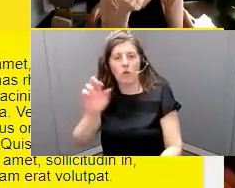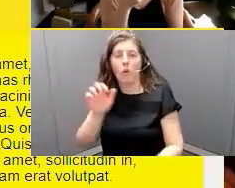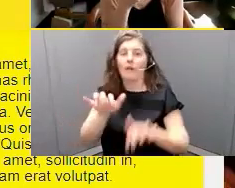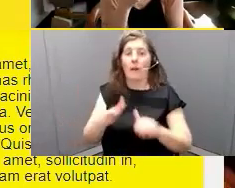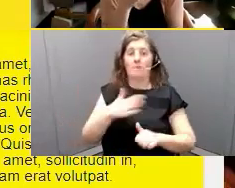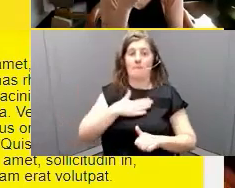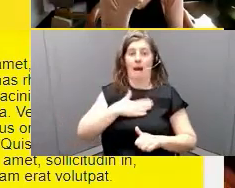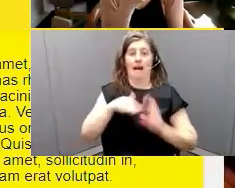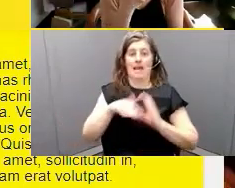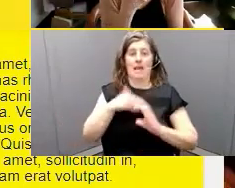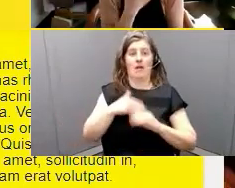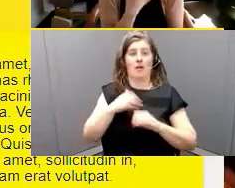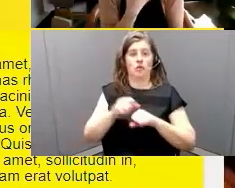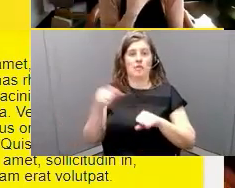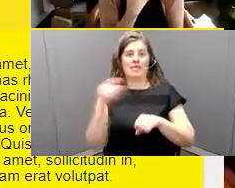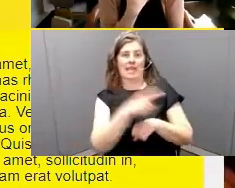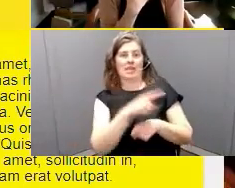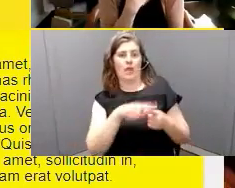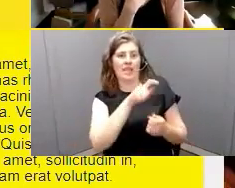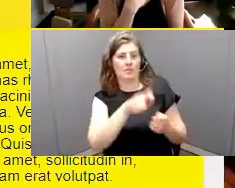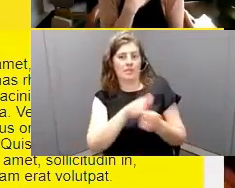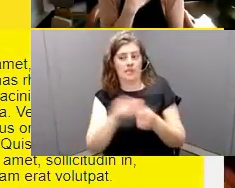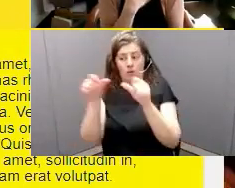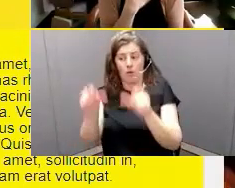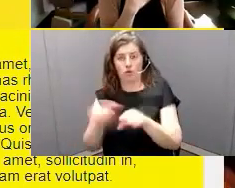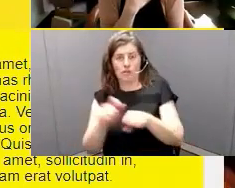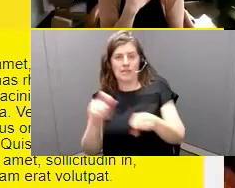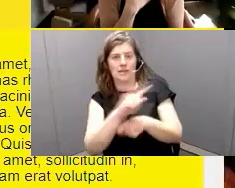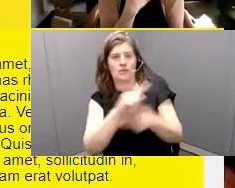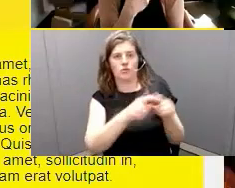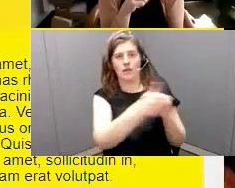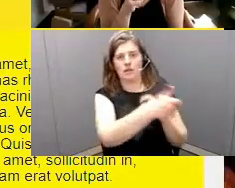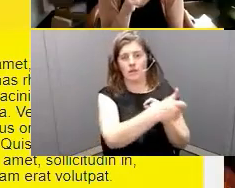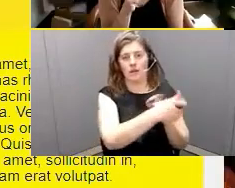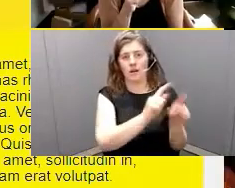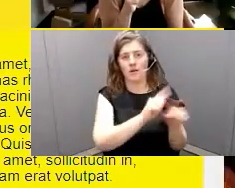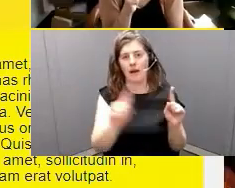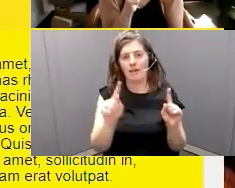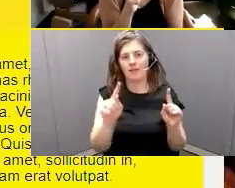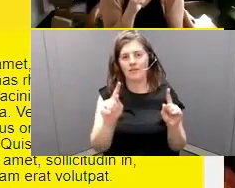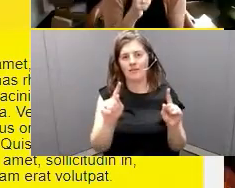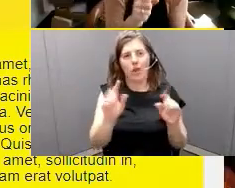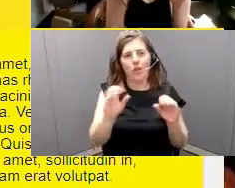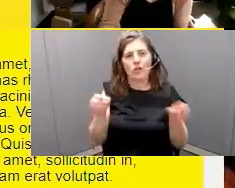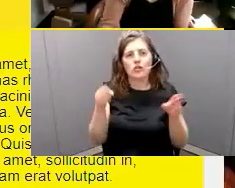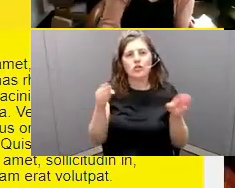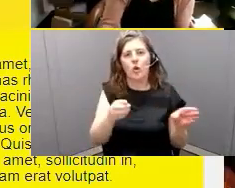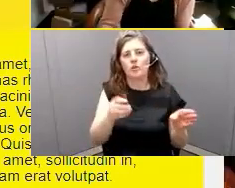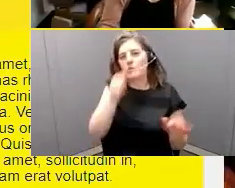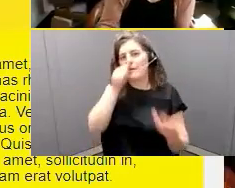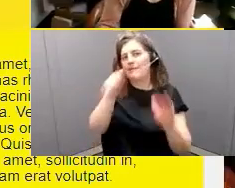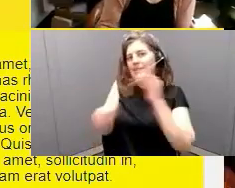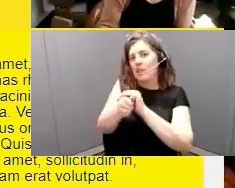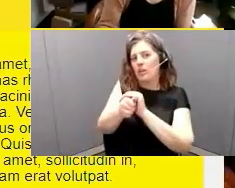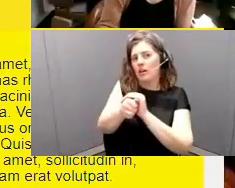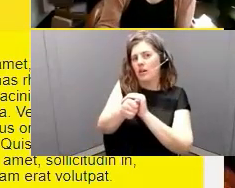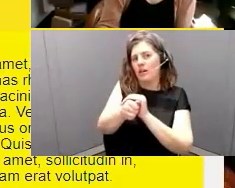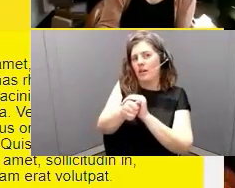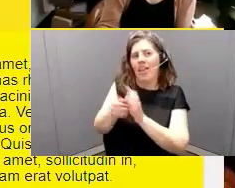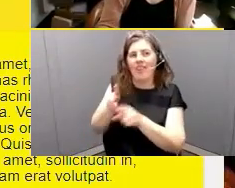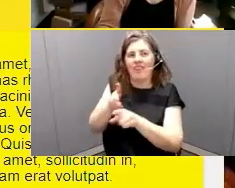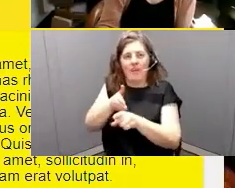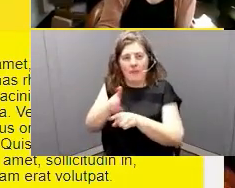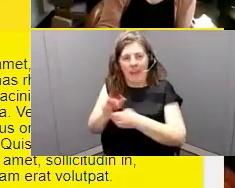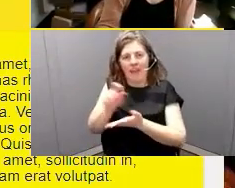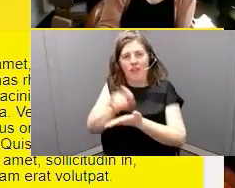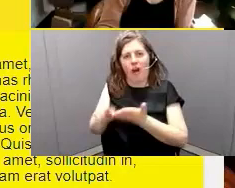own email to send this specific poster to myself. But there is no way to be anonymous. The main author will